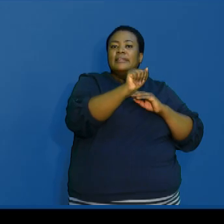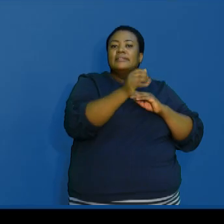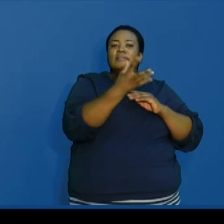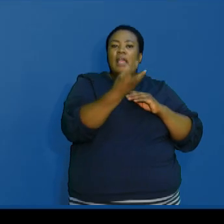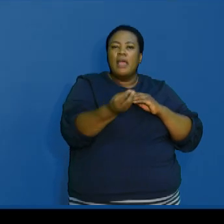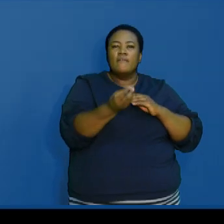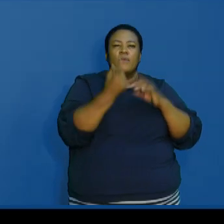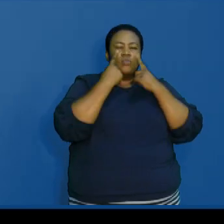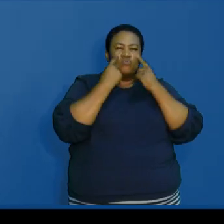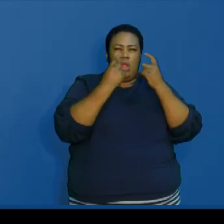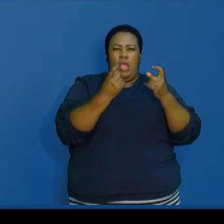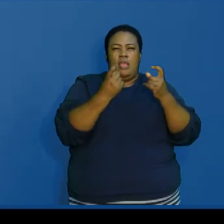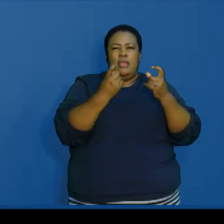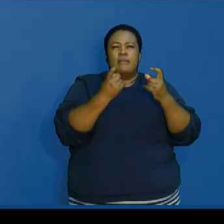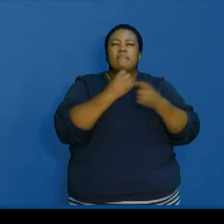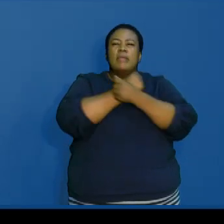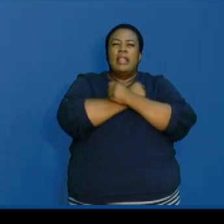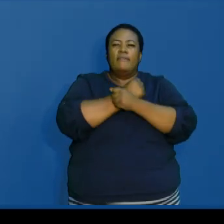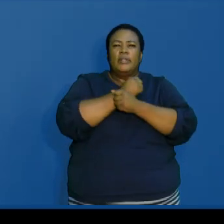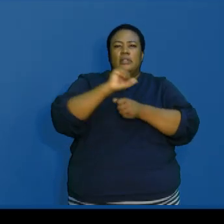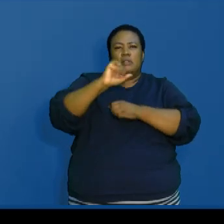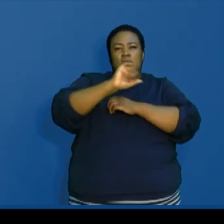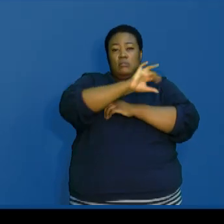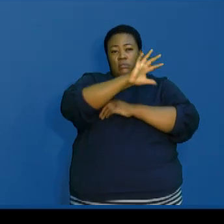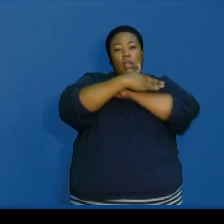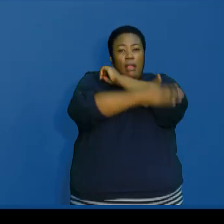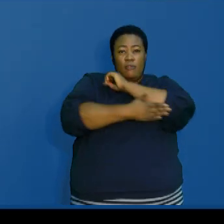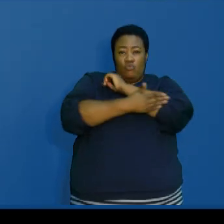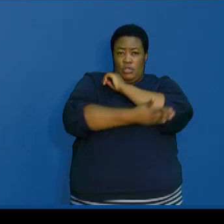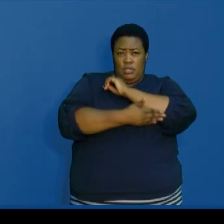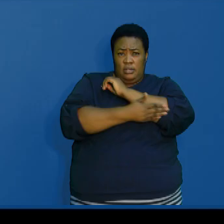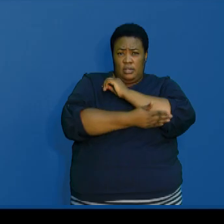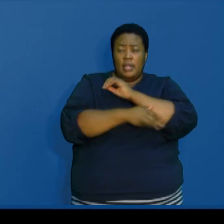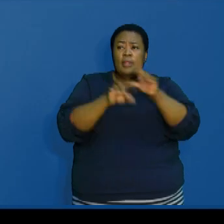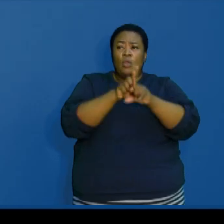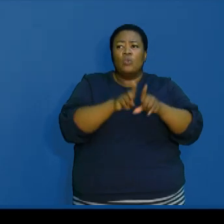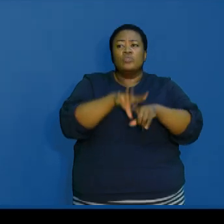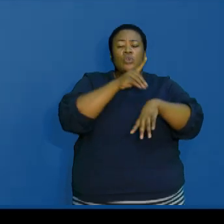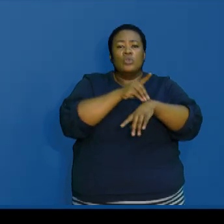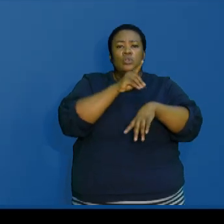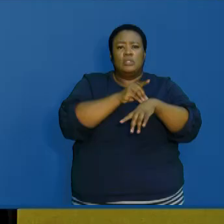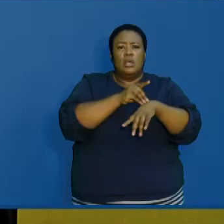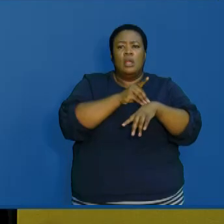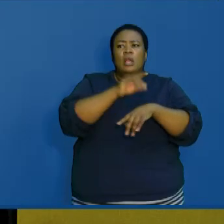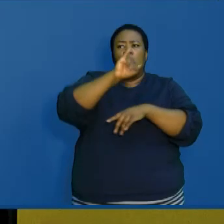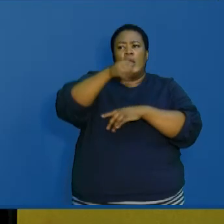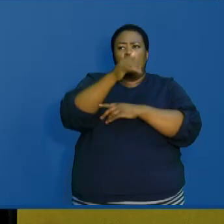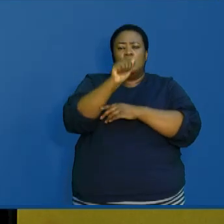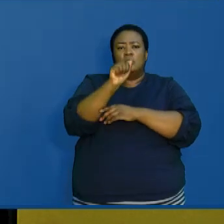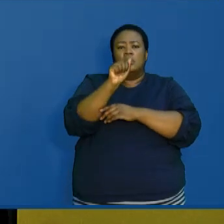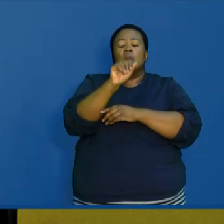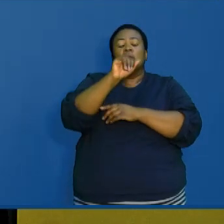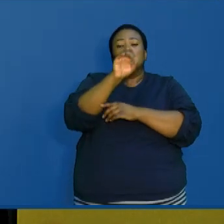Cry the Beloved Country, which is your novel, as well as Dr. Jekyll and Mr. Hyde. Please remember, if